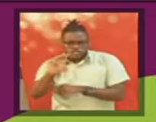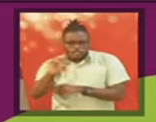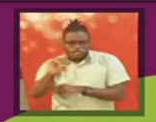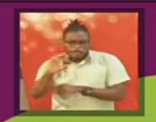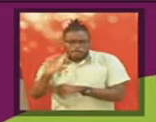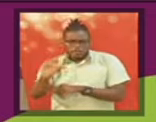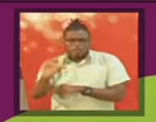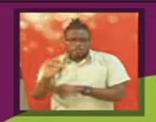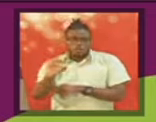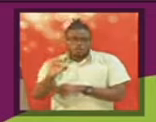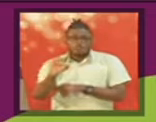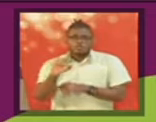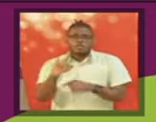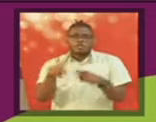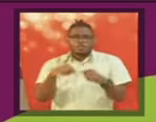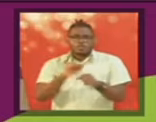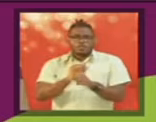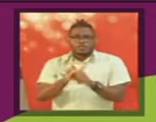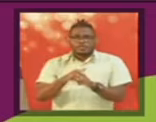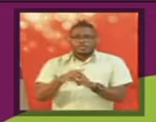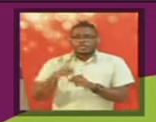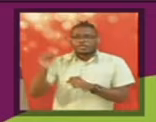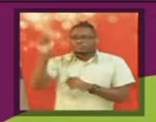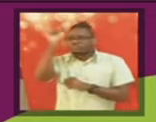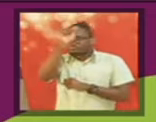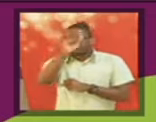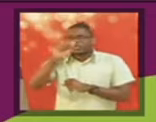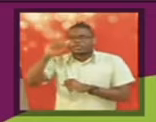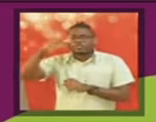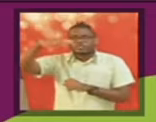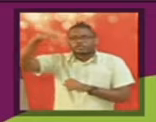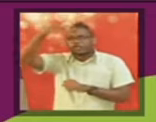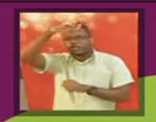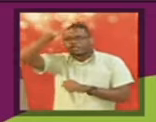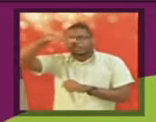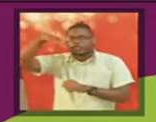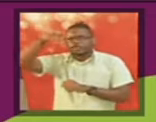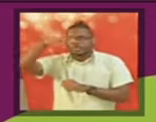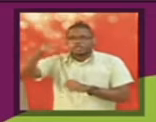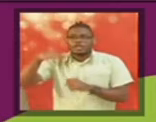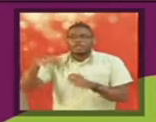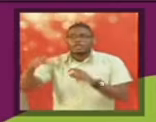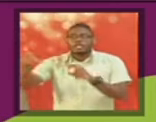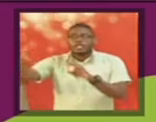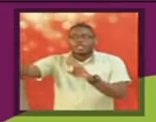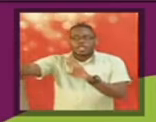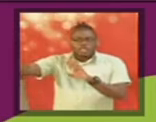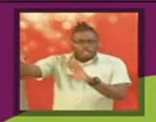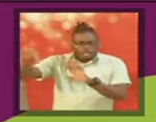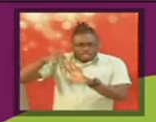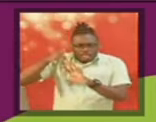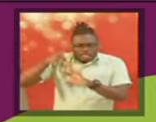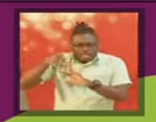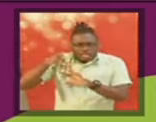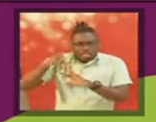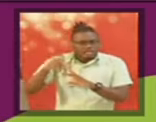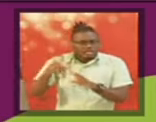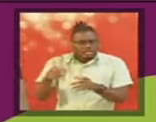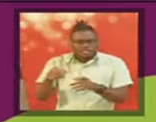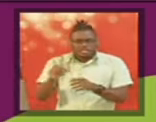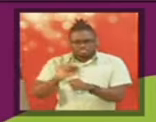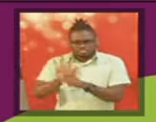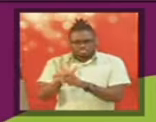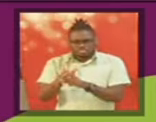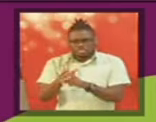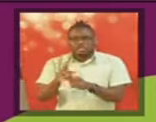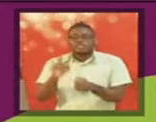COVID-19 is airborne. The CDC updated its guidelines on Monday stating that it is, but now they've reversed that position. And that reversal is